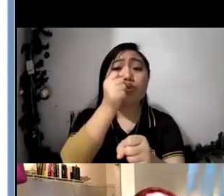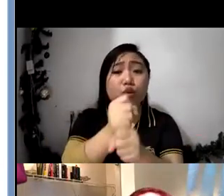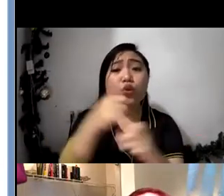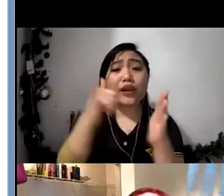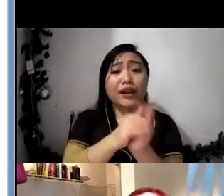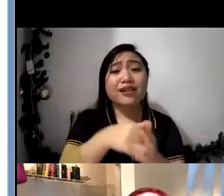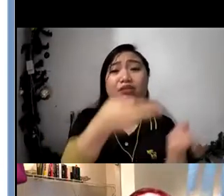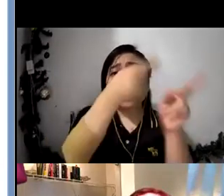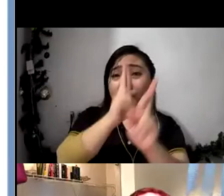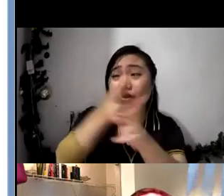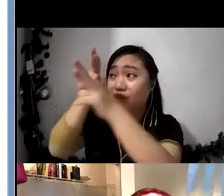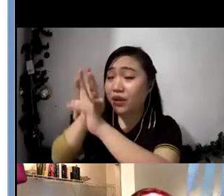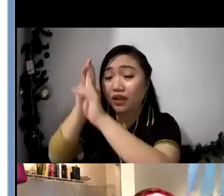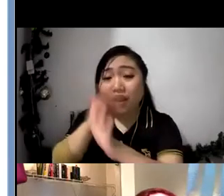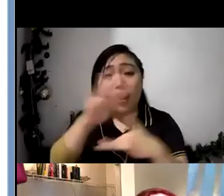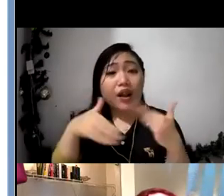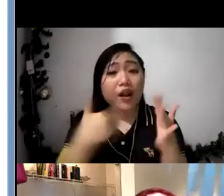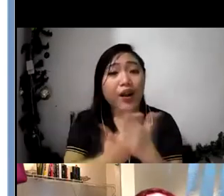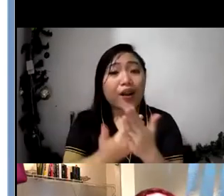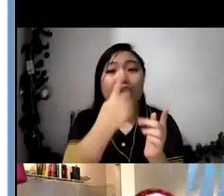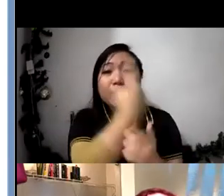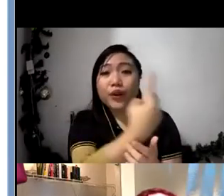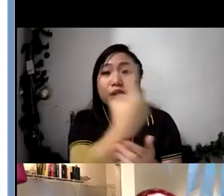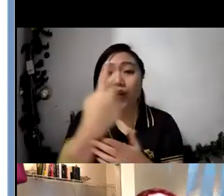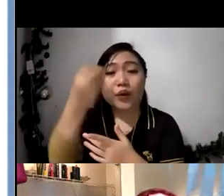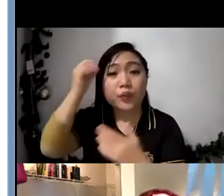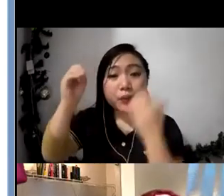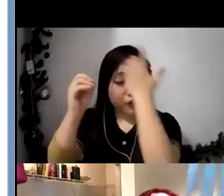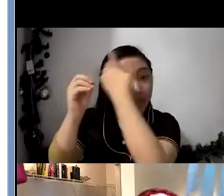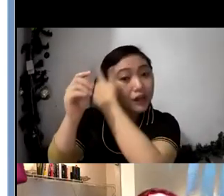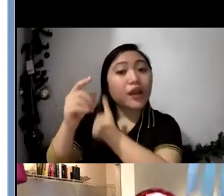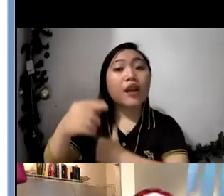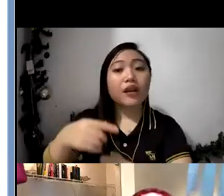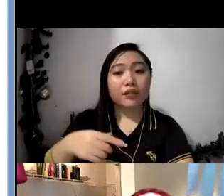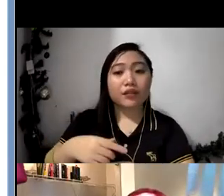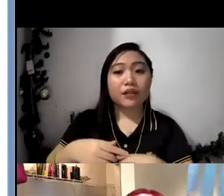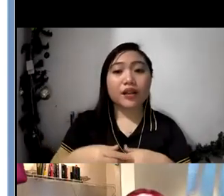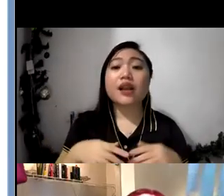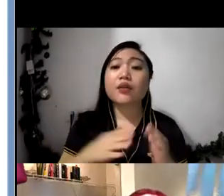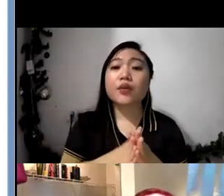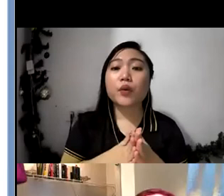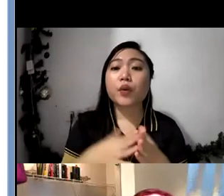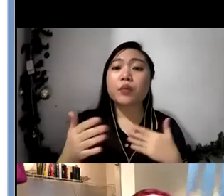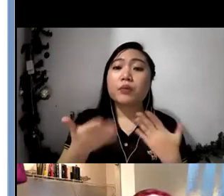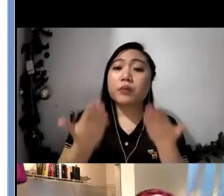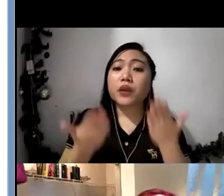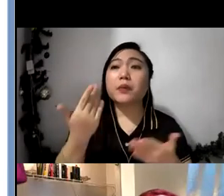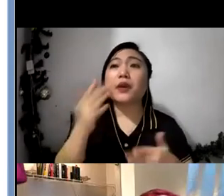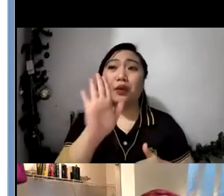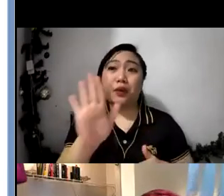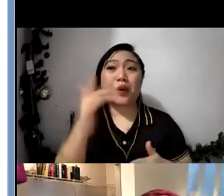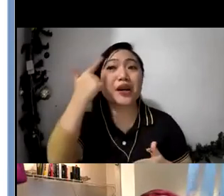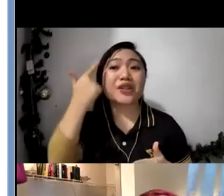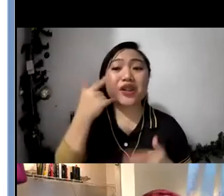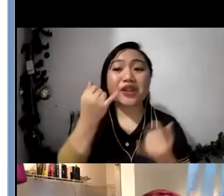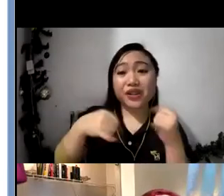other's opinion. One of the characteristic of gender is that it is context specific. You know, what may be my gender issue may not